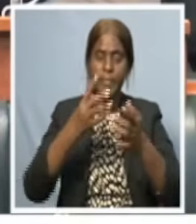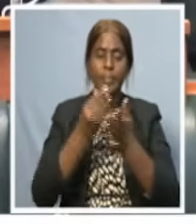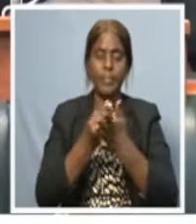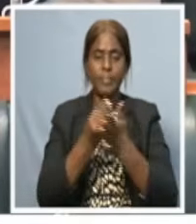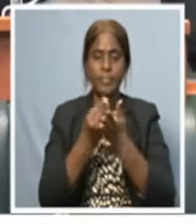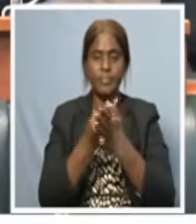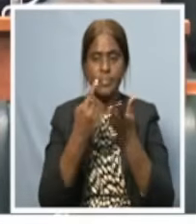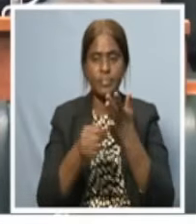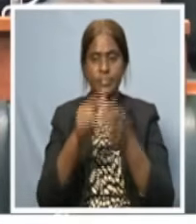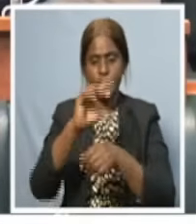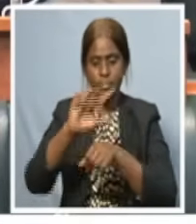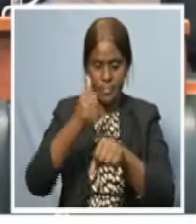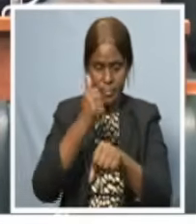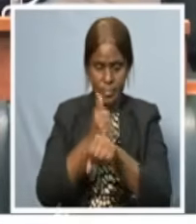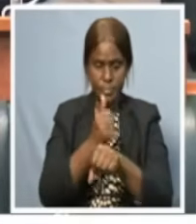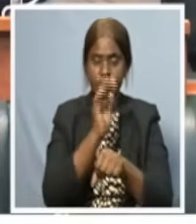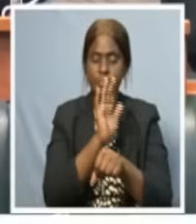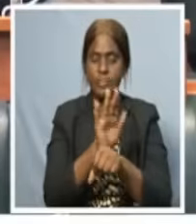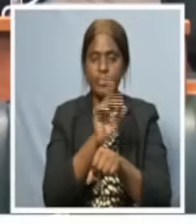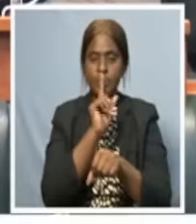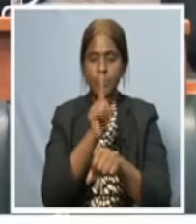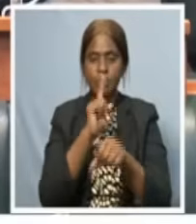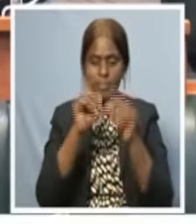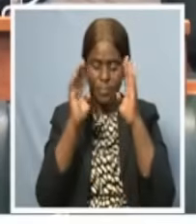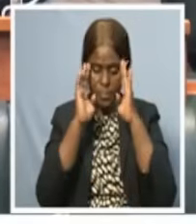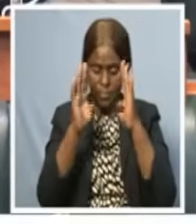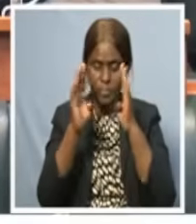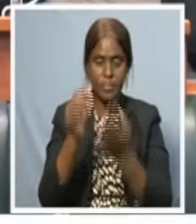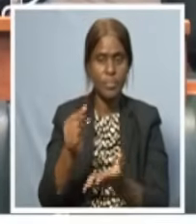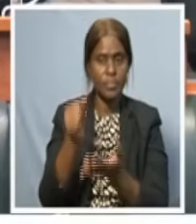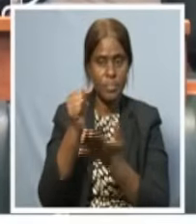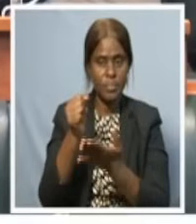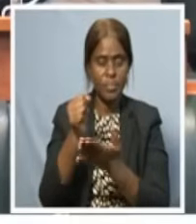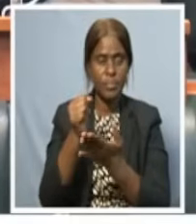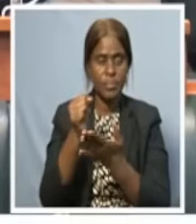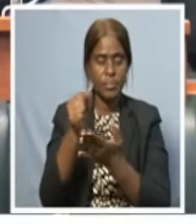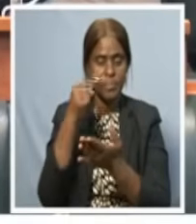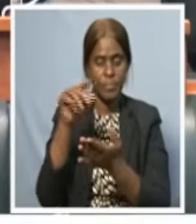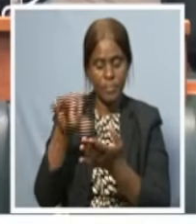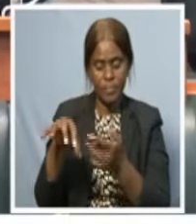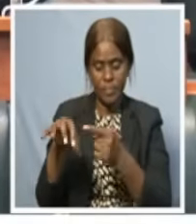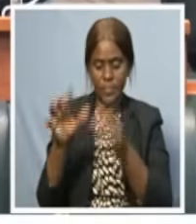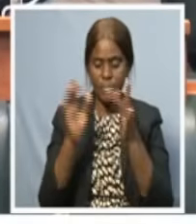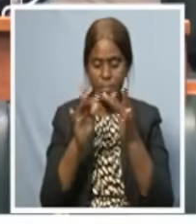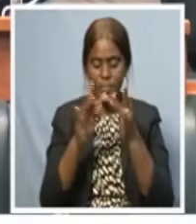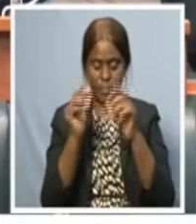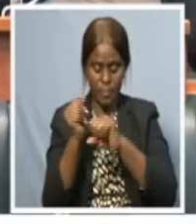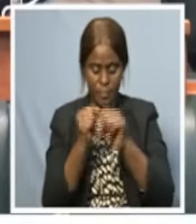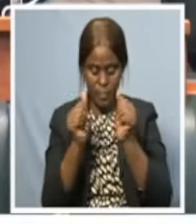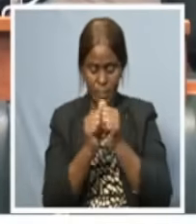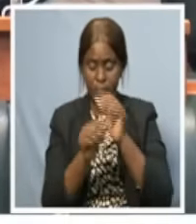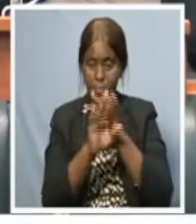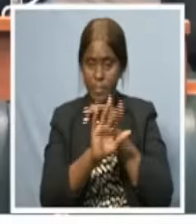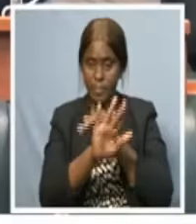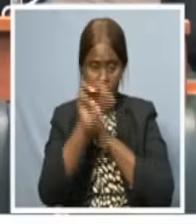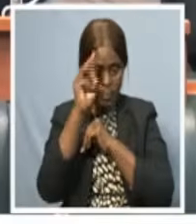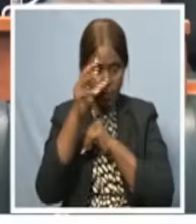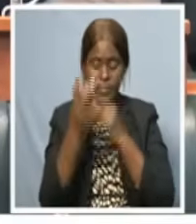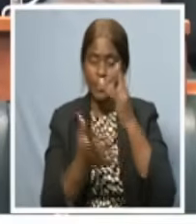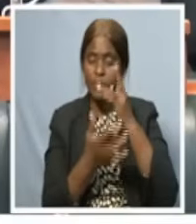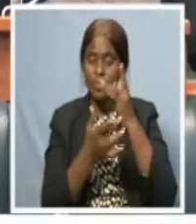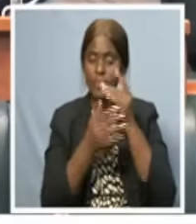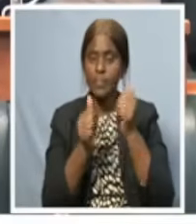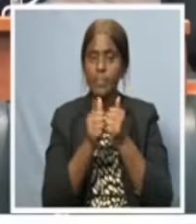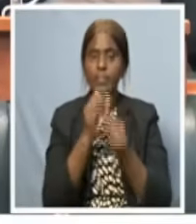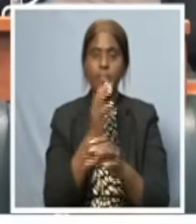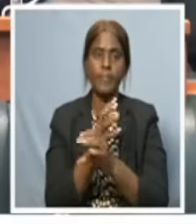financing by establishing a dedicated budget line for child online protection under the Ministry of Technology